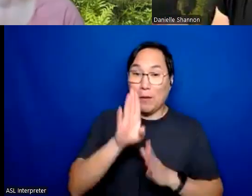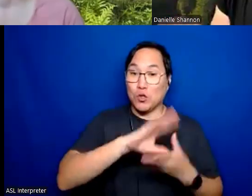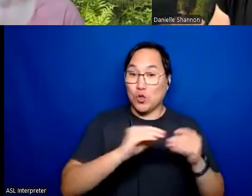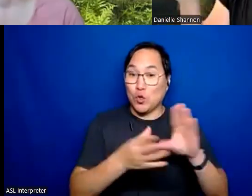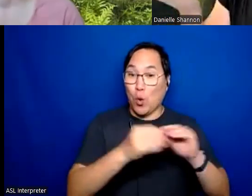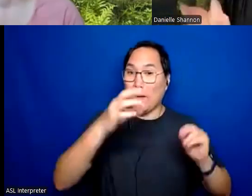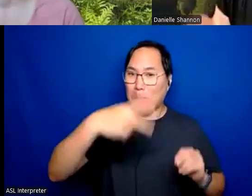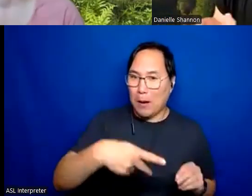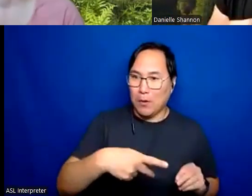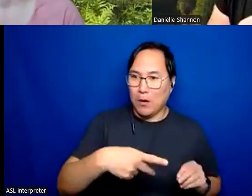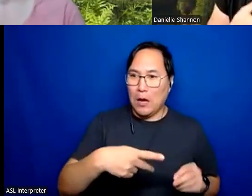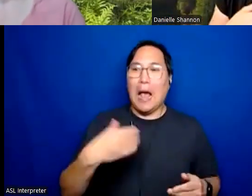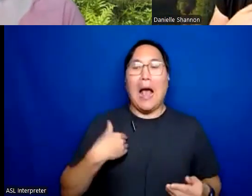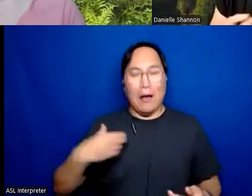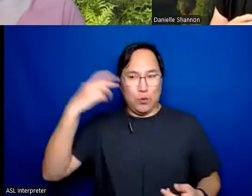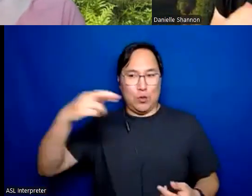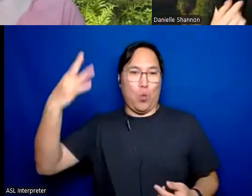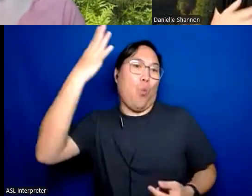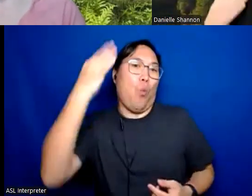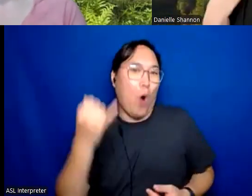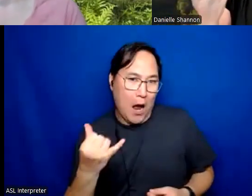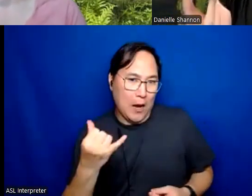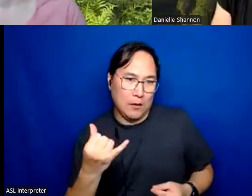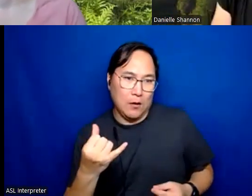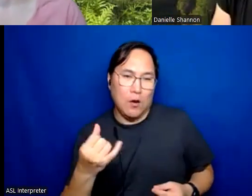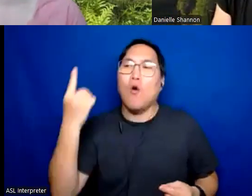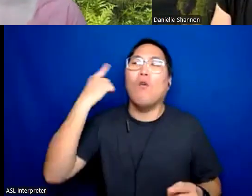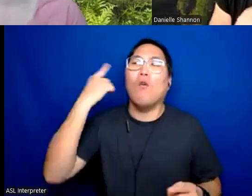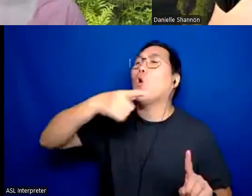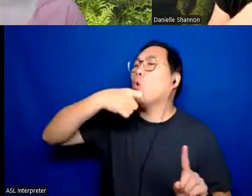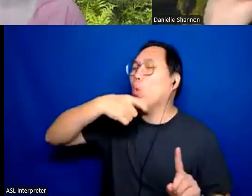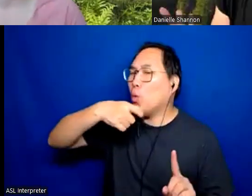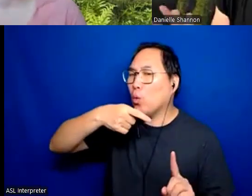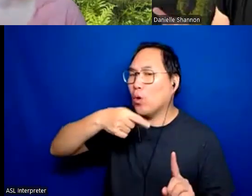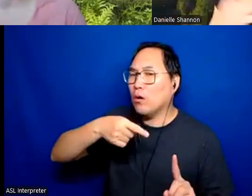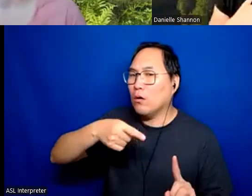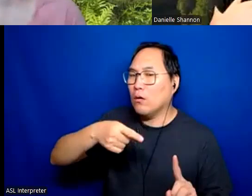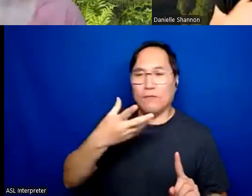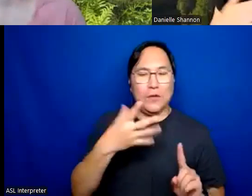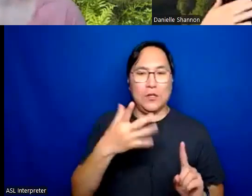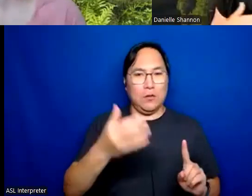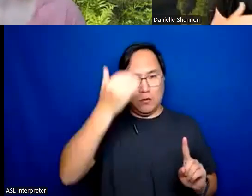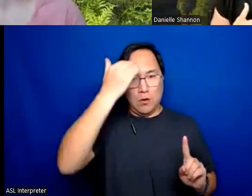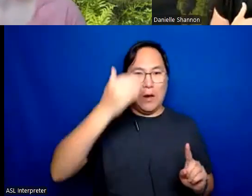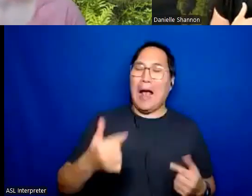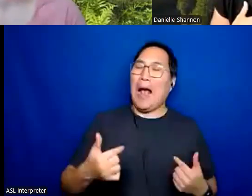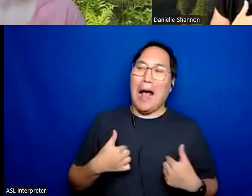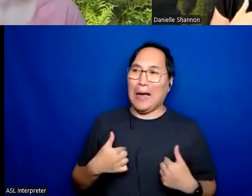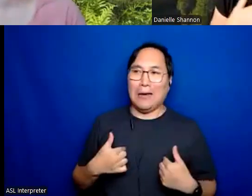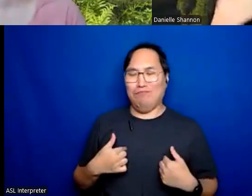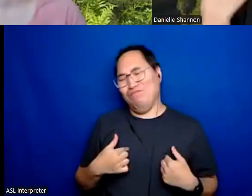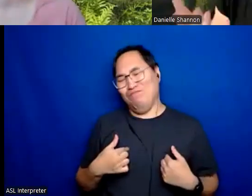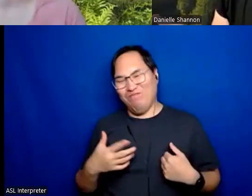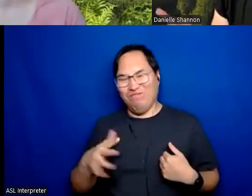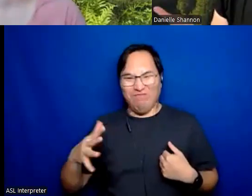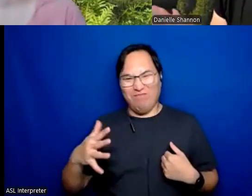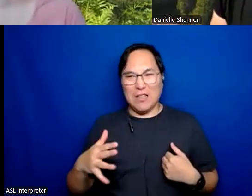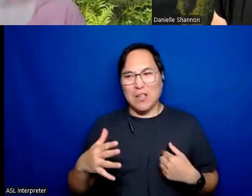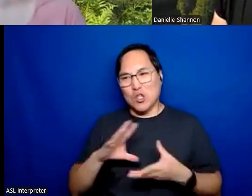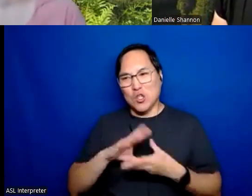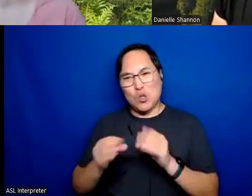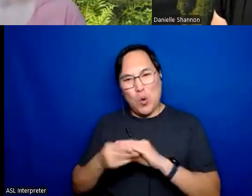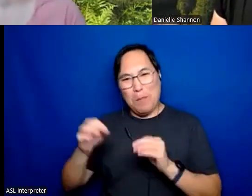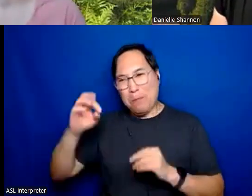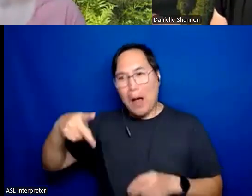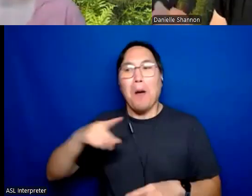a purpose, as Alison, mentioned as well. Like, who's that audience? I don't really love story maps myself, but I have found them to be a